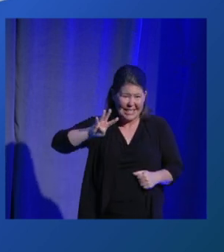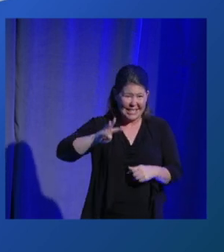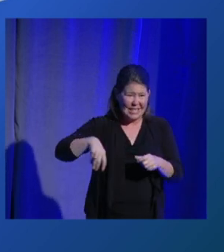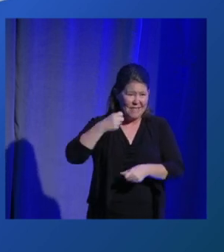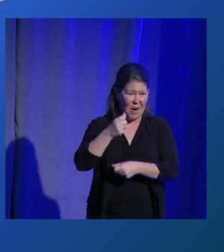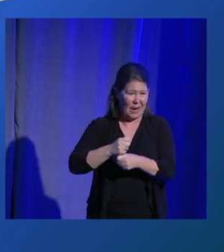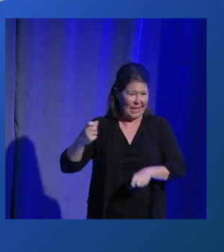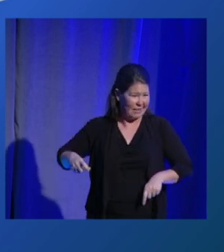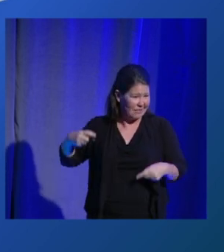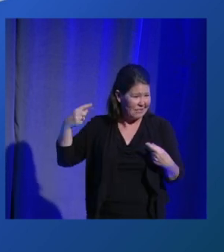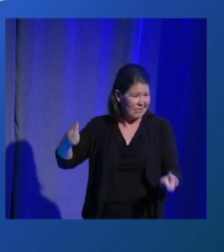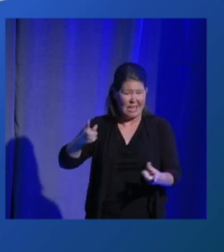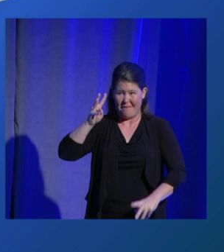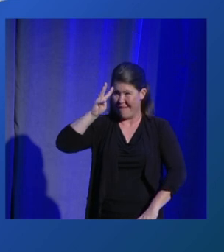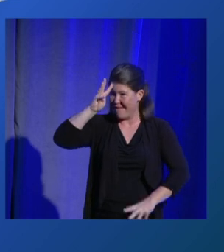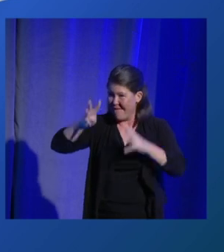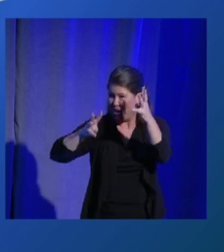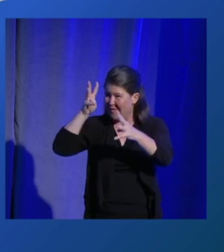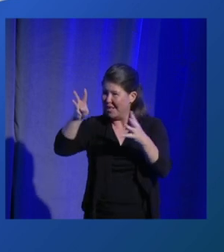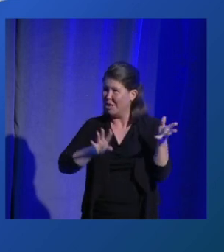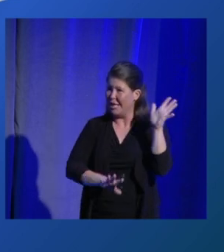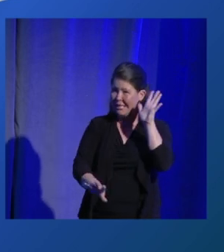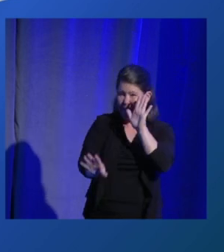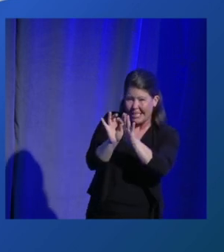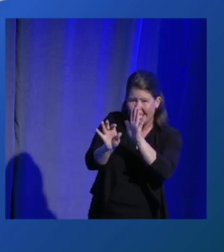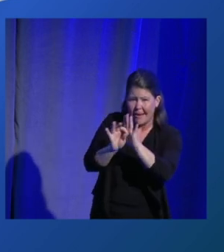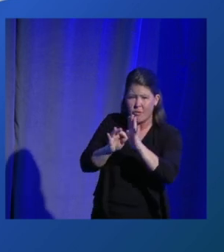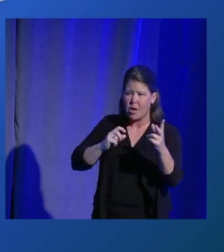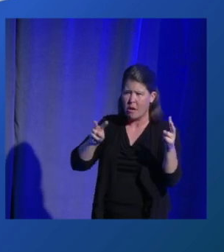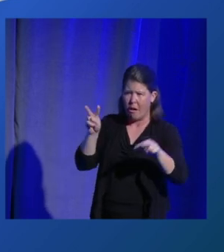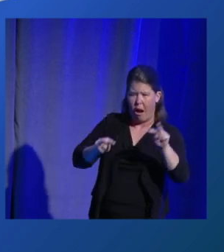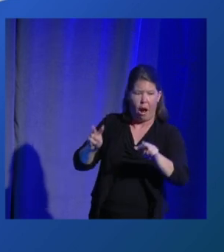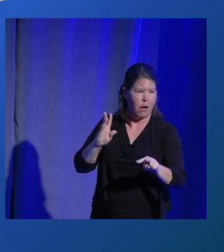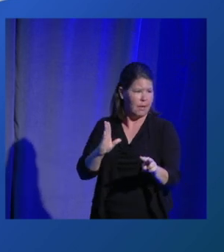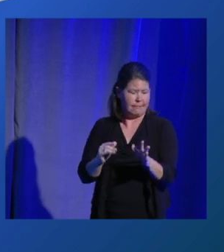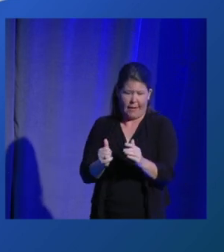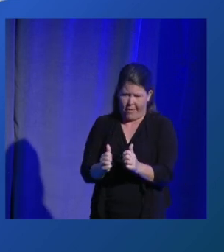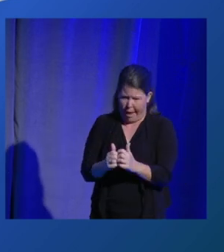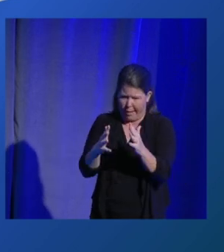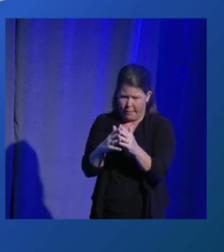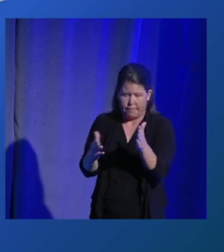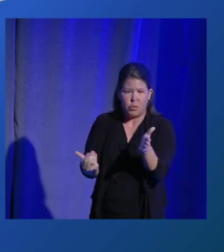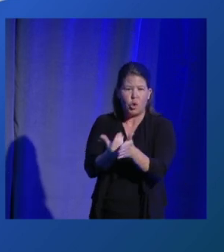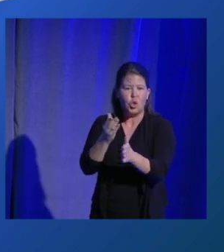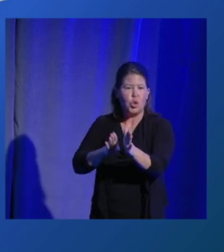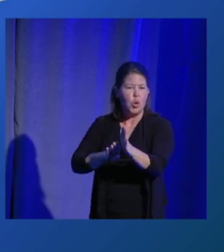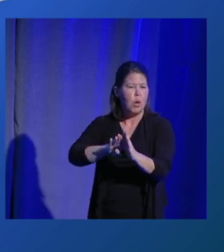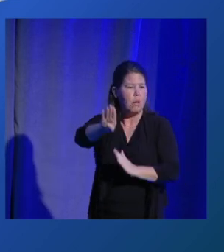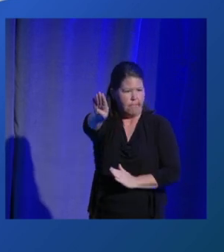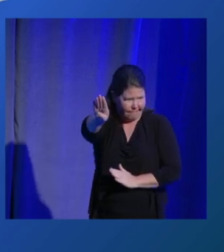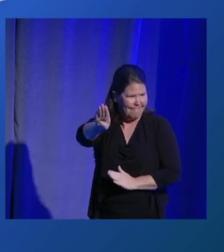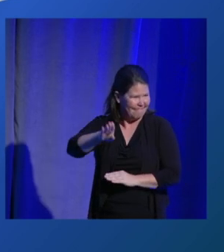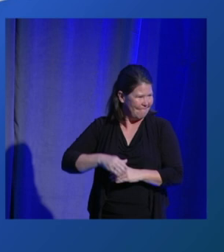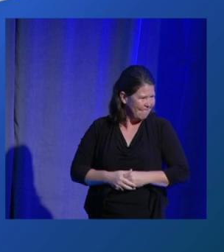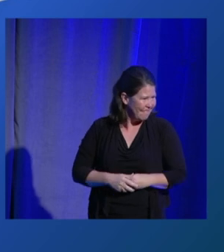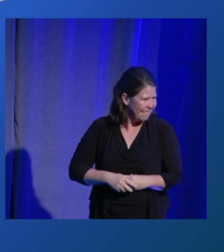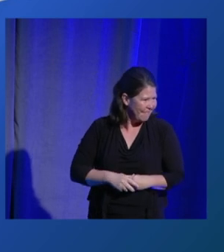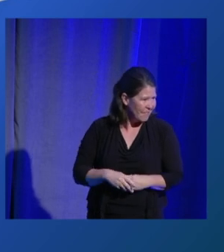discovery of developing a market um and I'll never forget um